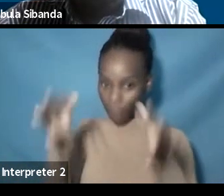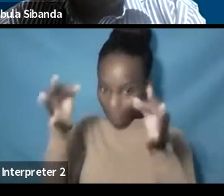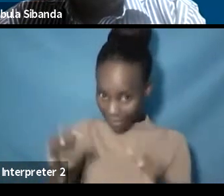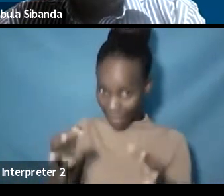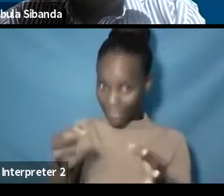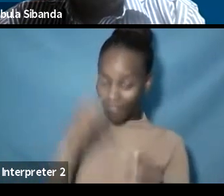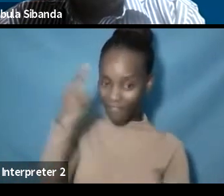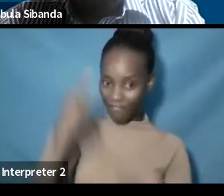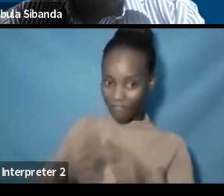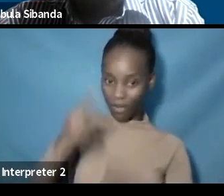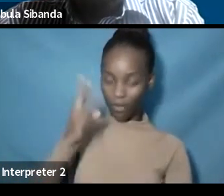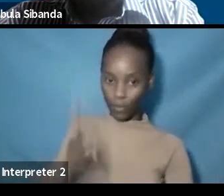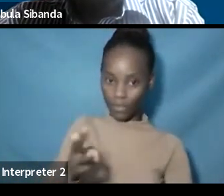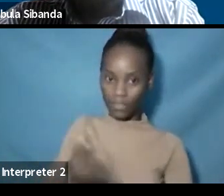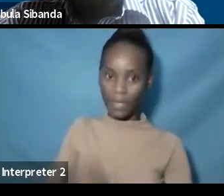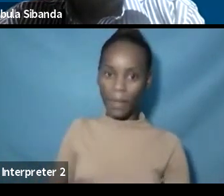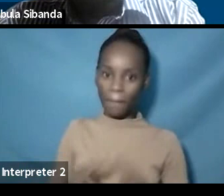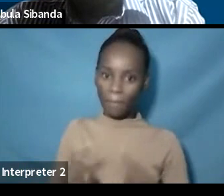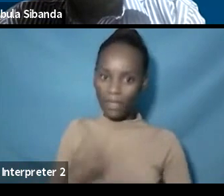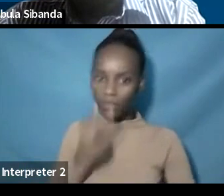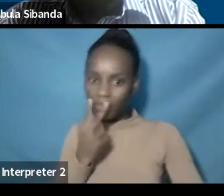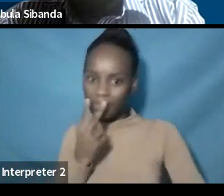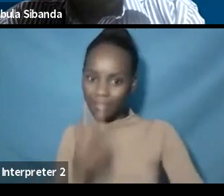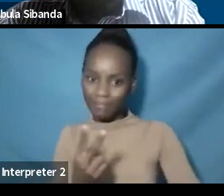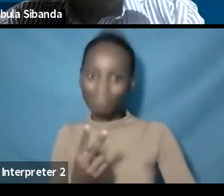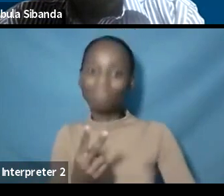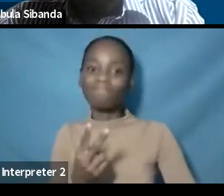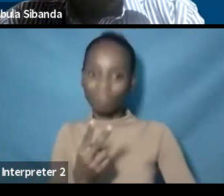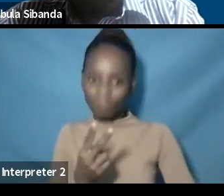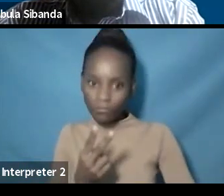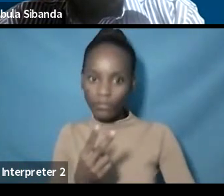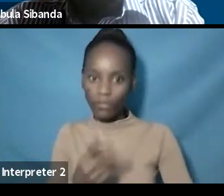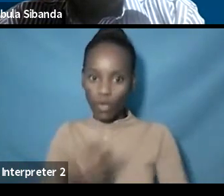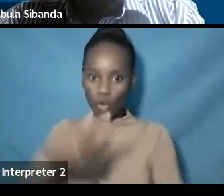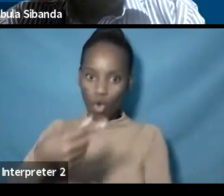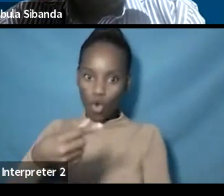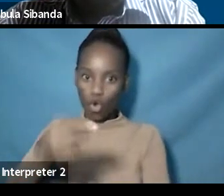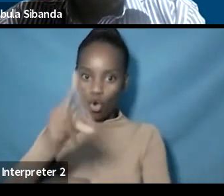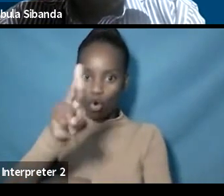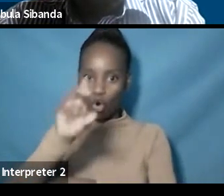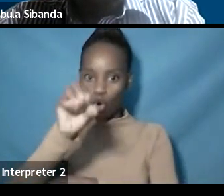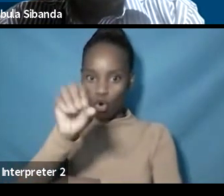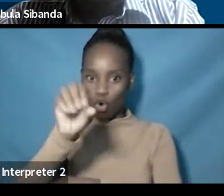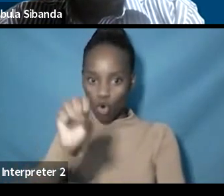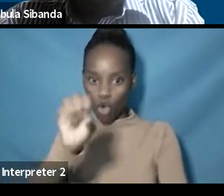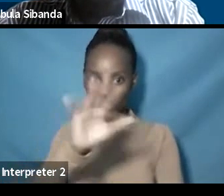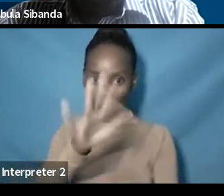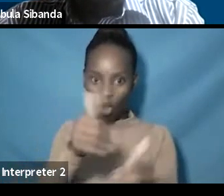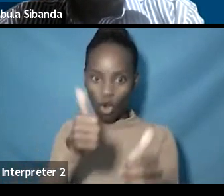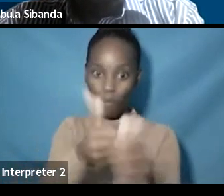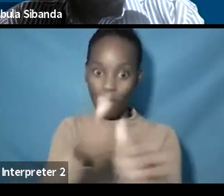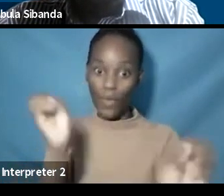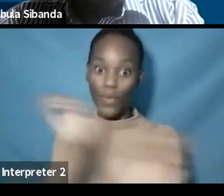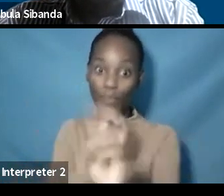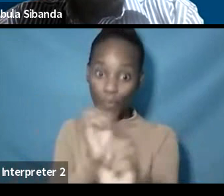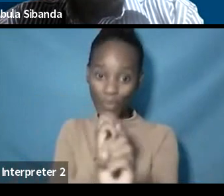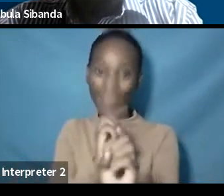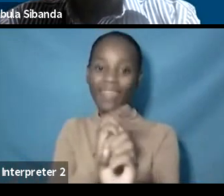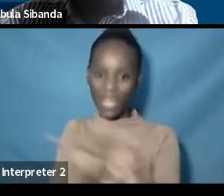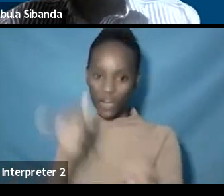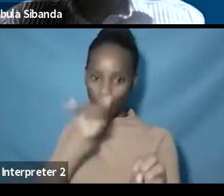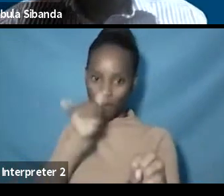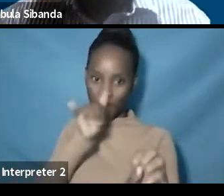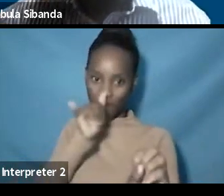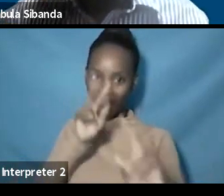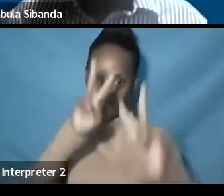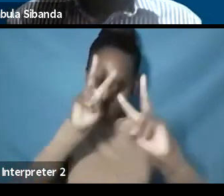of gross non-compliance, perhaps that warrants criminal investigation, we further refer